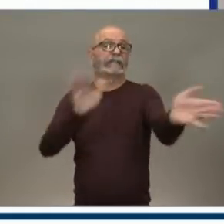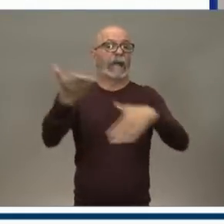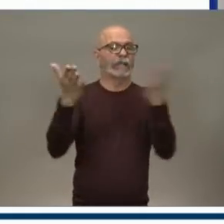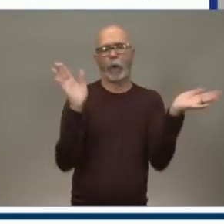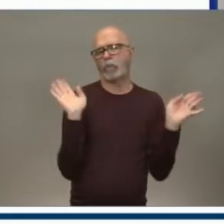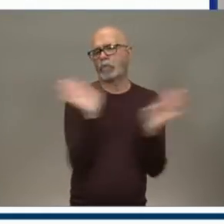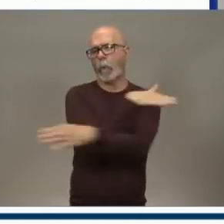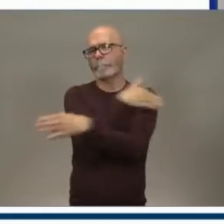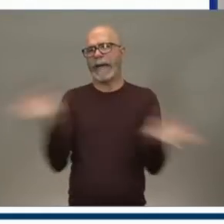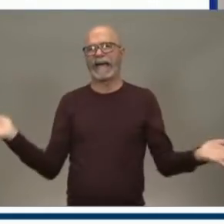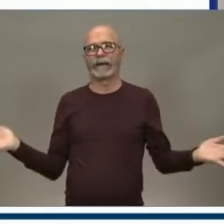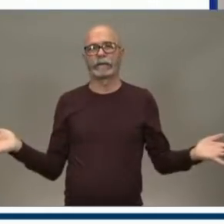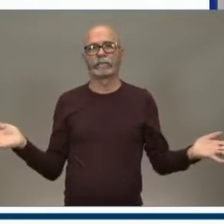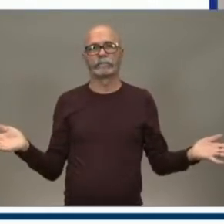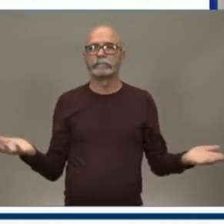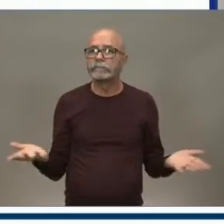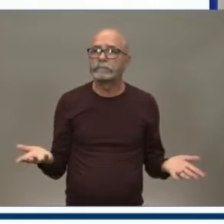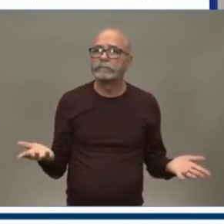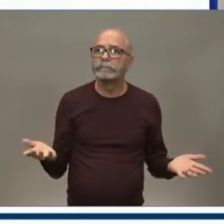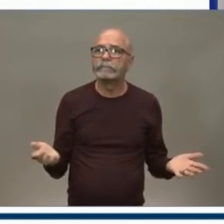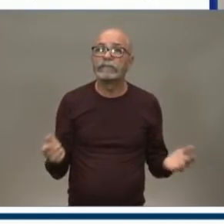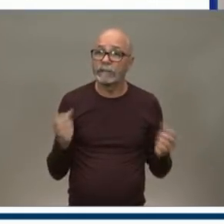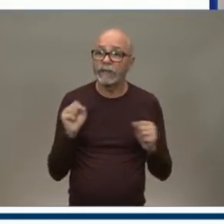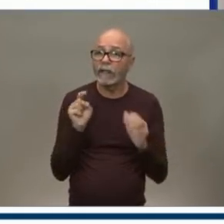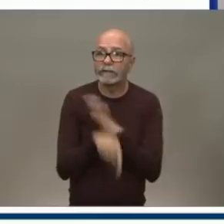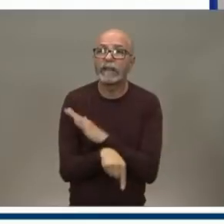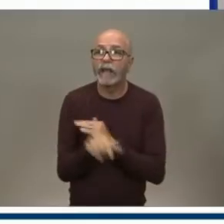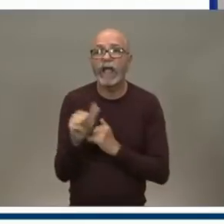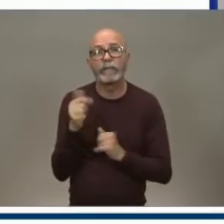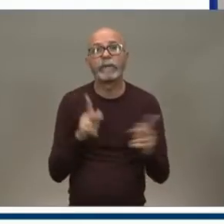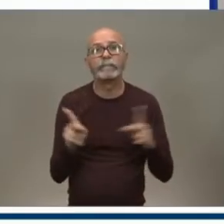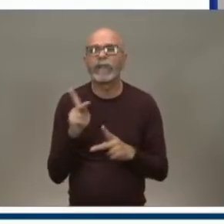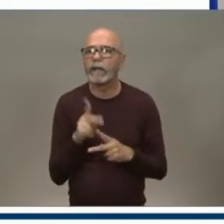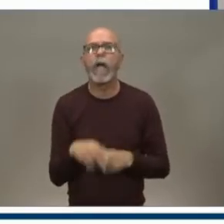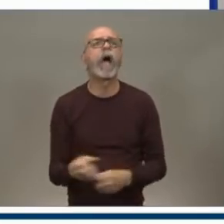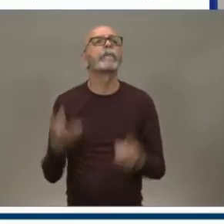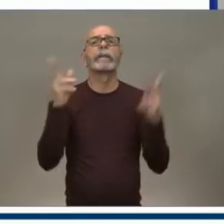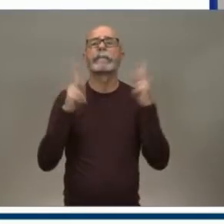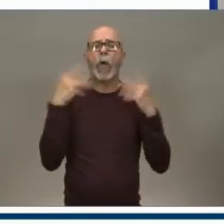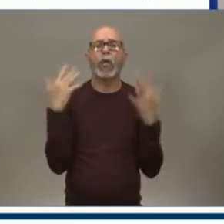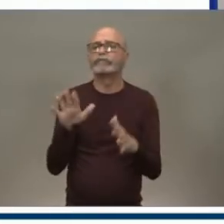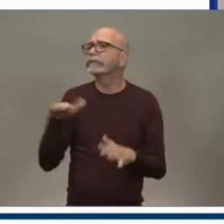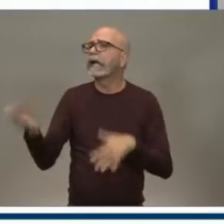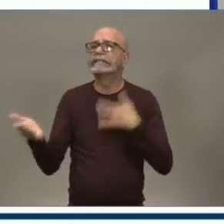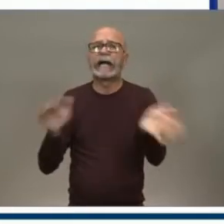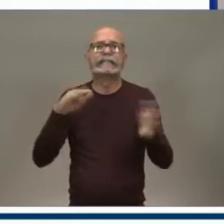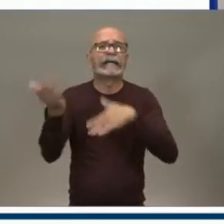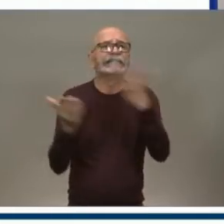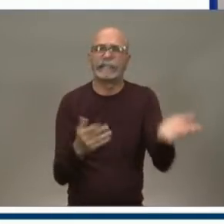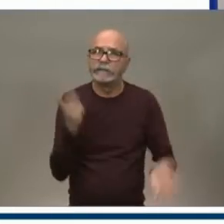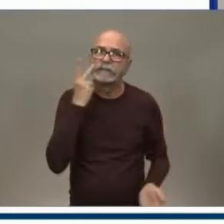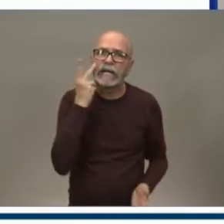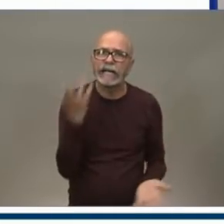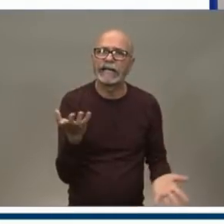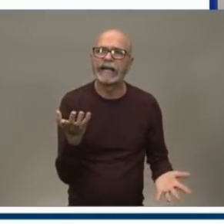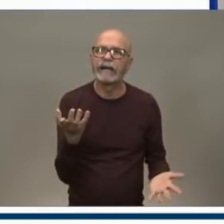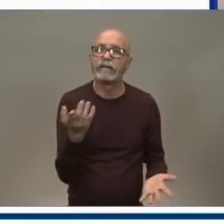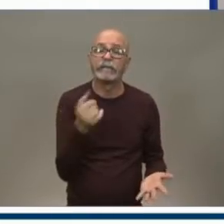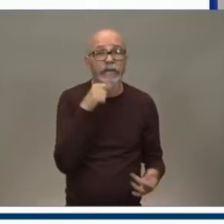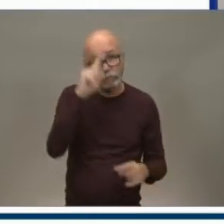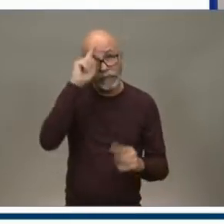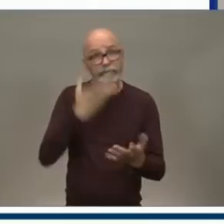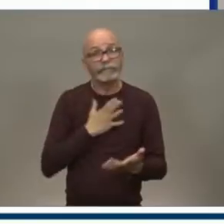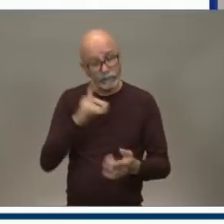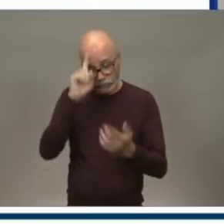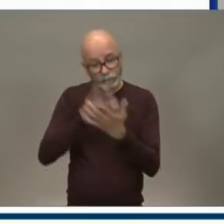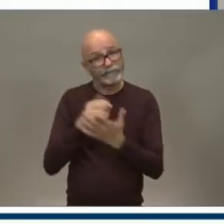here in our province. Look at how many lives we have lost. Look around the country if you're still not convinced.